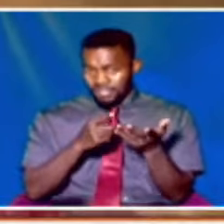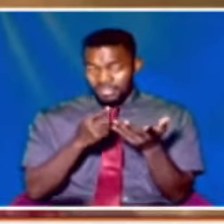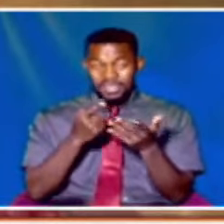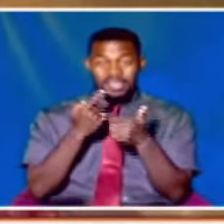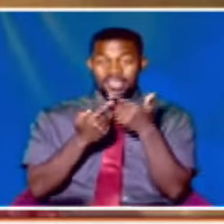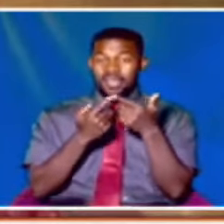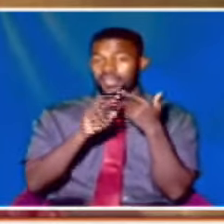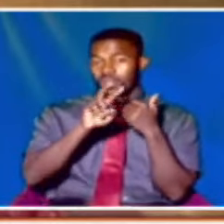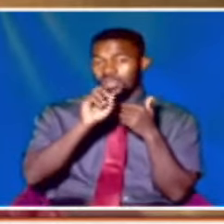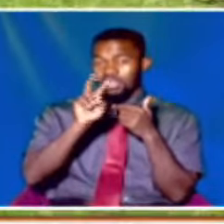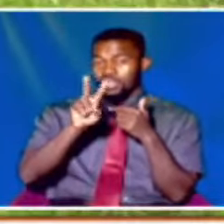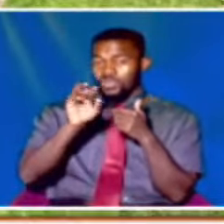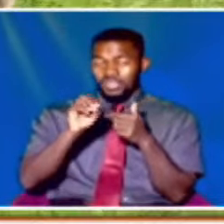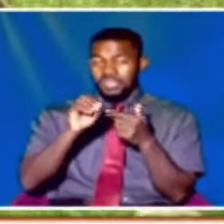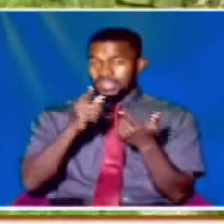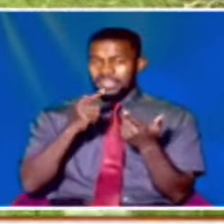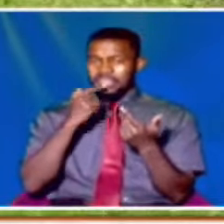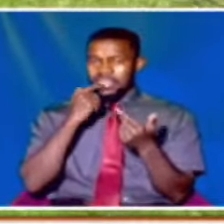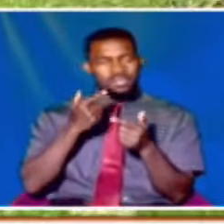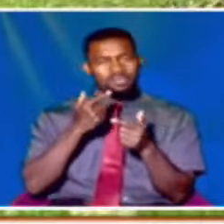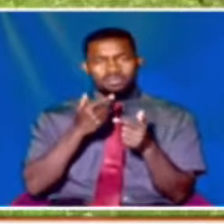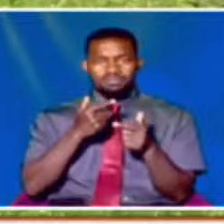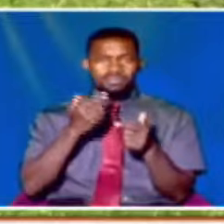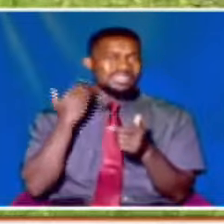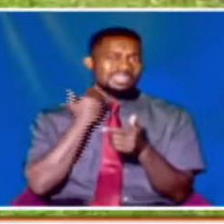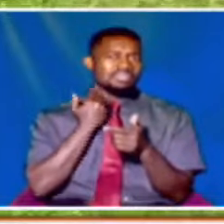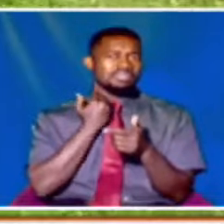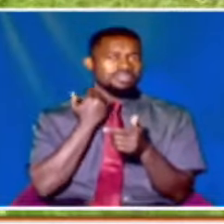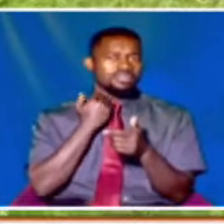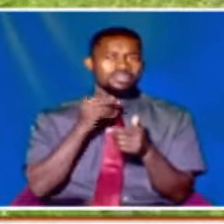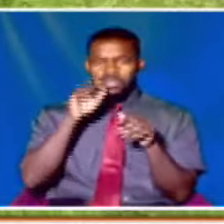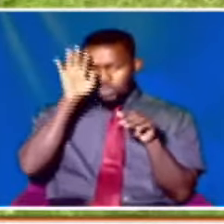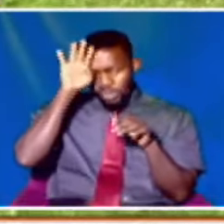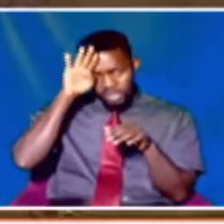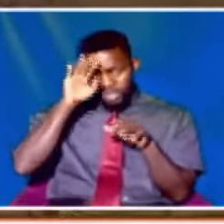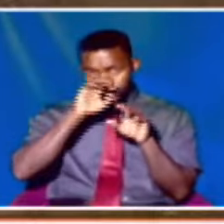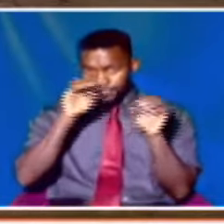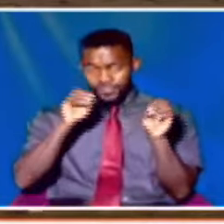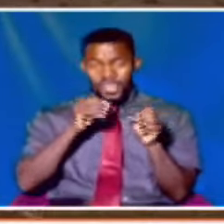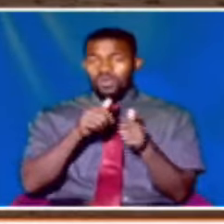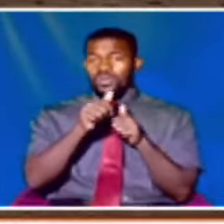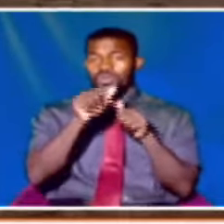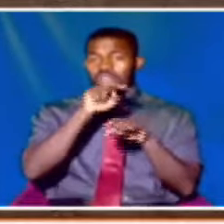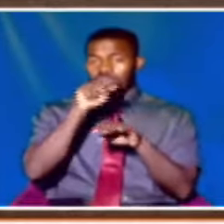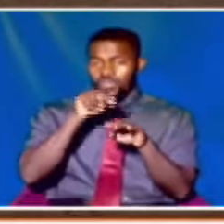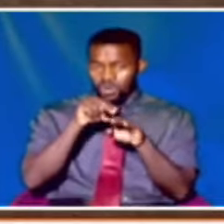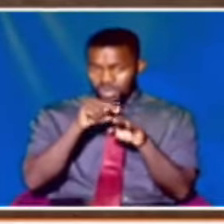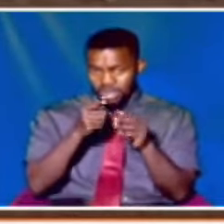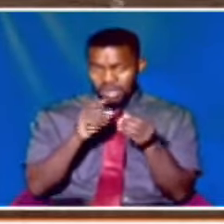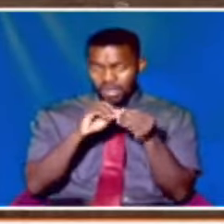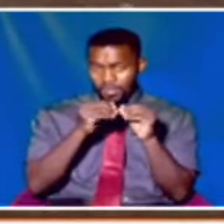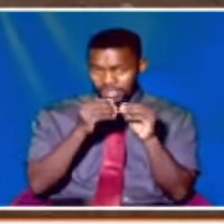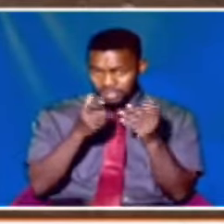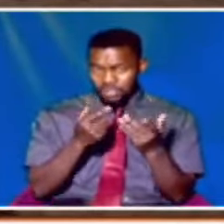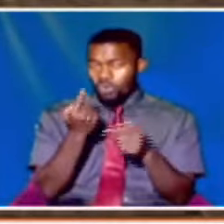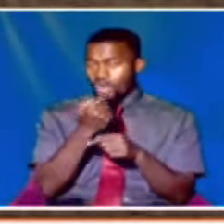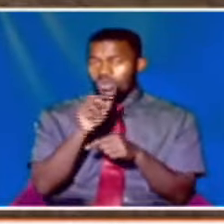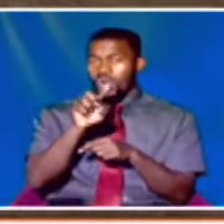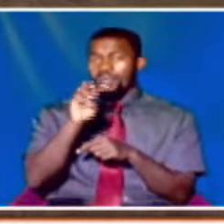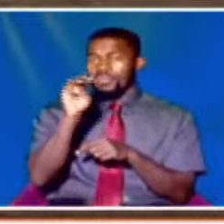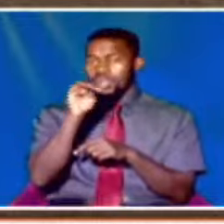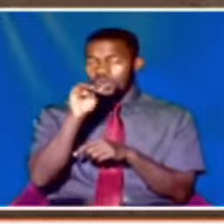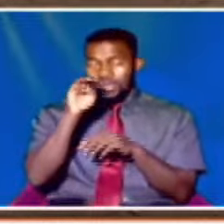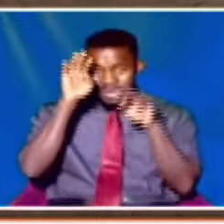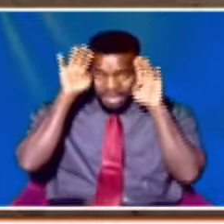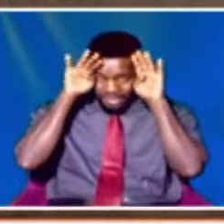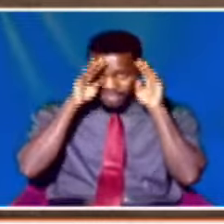slaughter of donkeys. According to the national census, there are only about 1 million donkeys countrywide. This figure